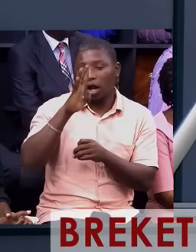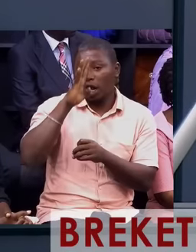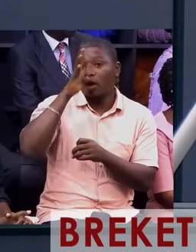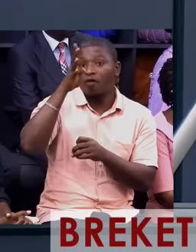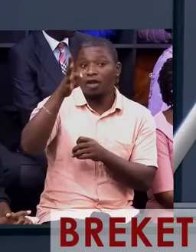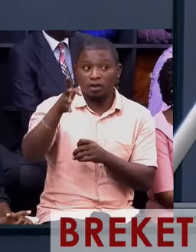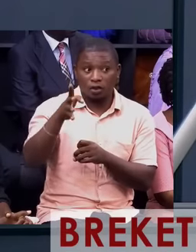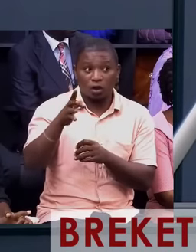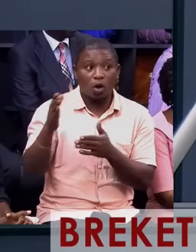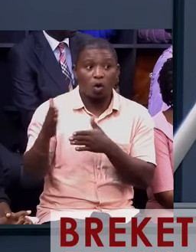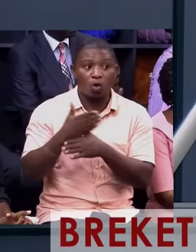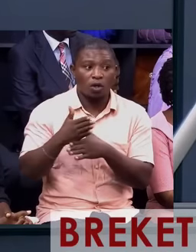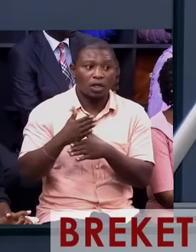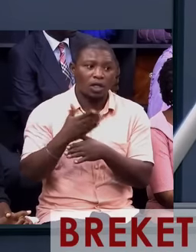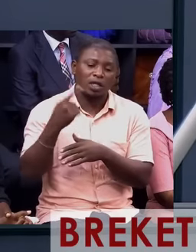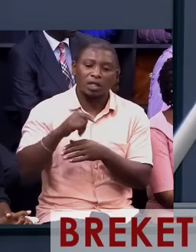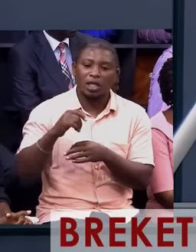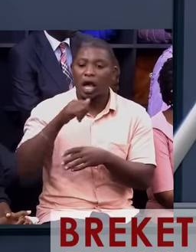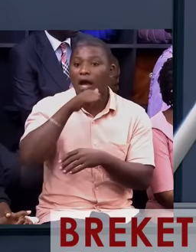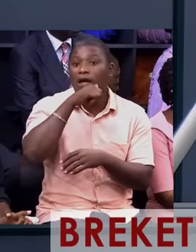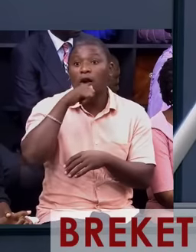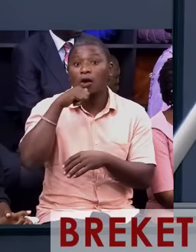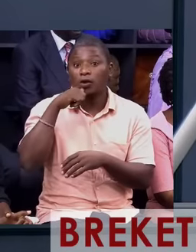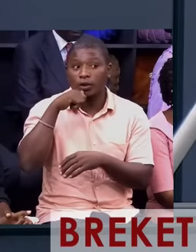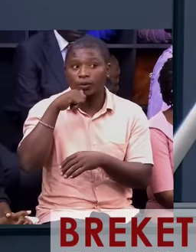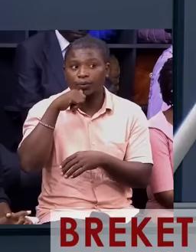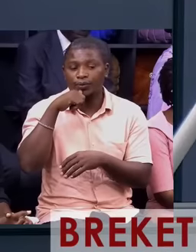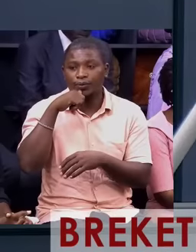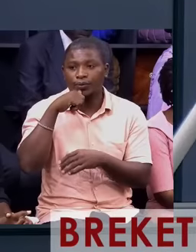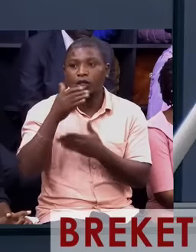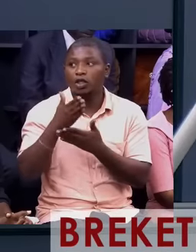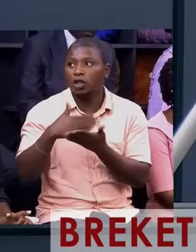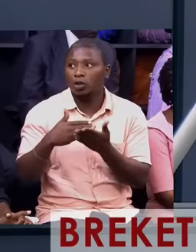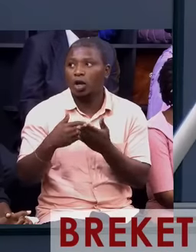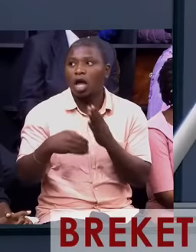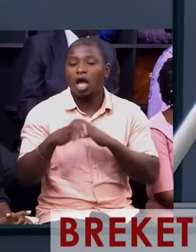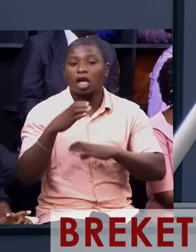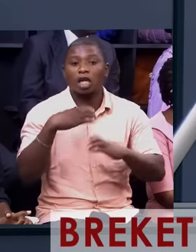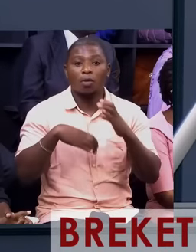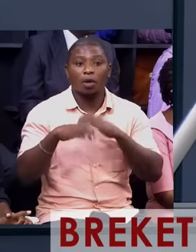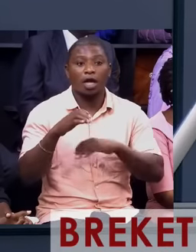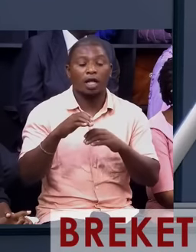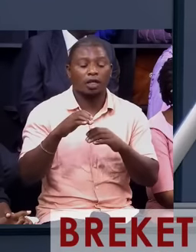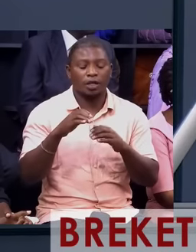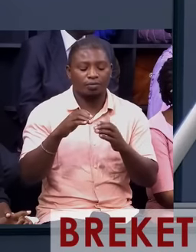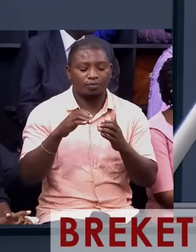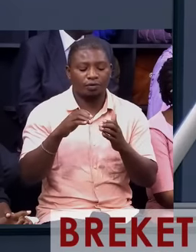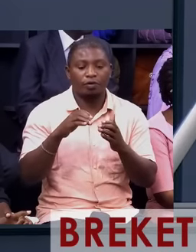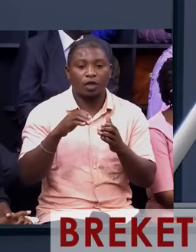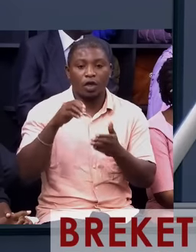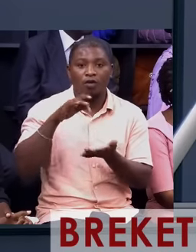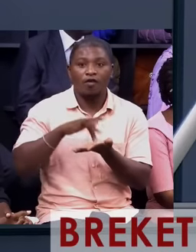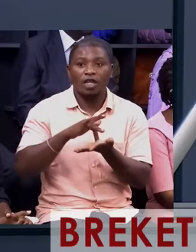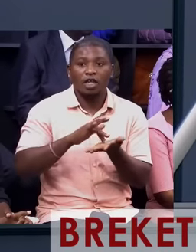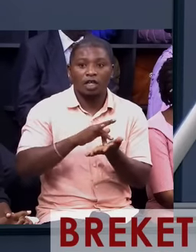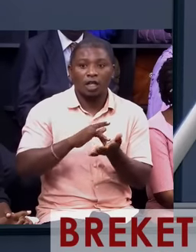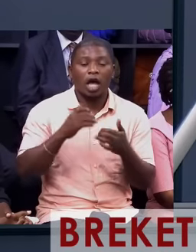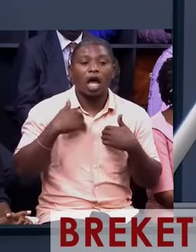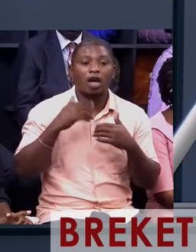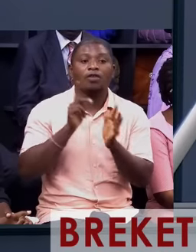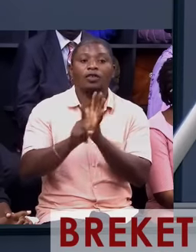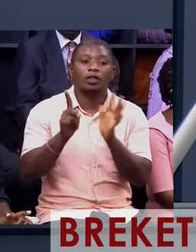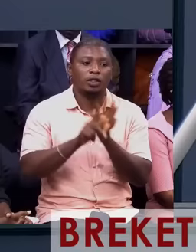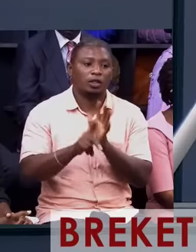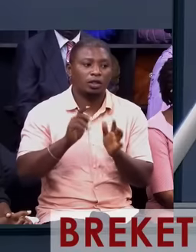Ovation within the agricultural sector chemical fertilizer don't kill our crops don't kill many